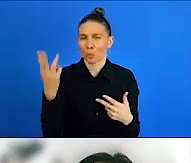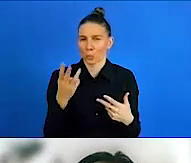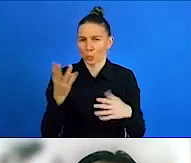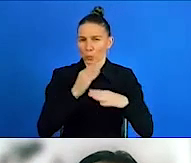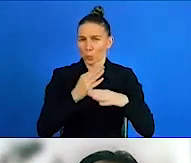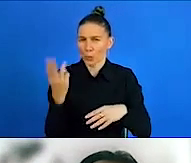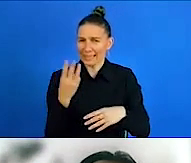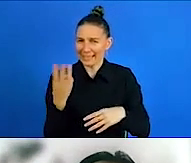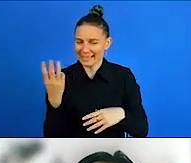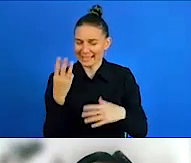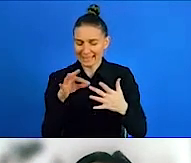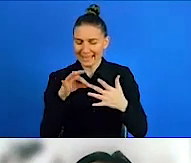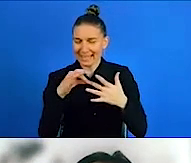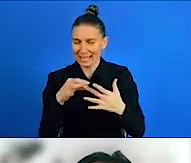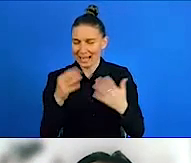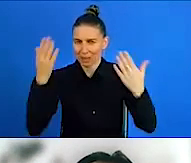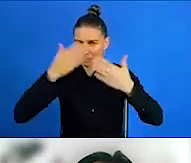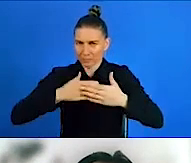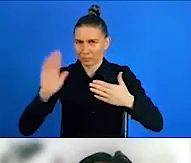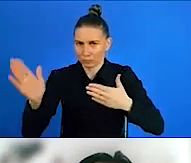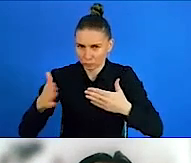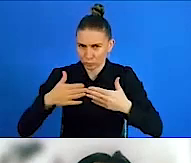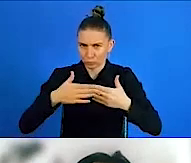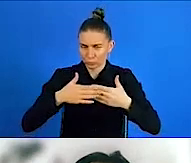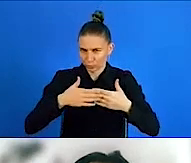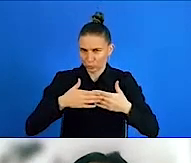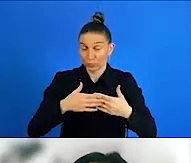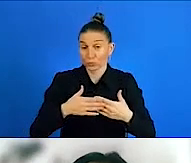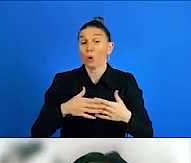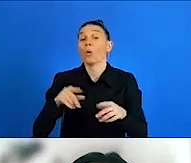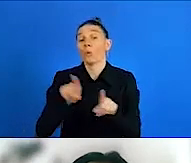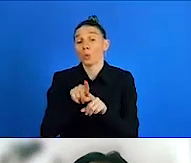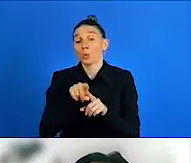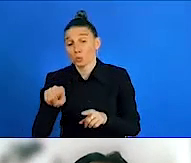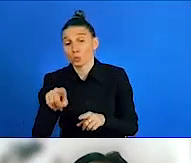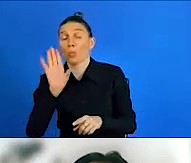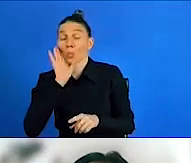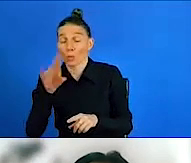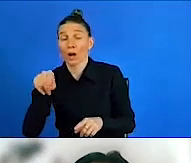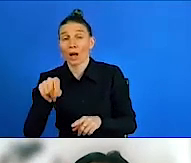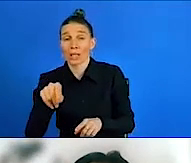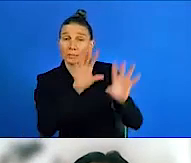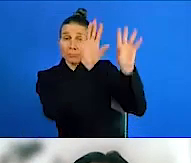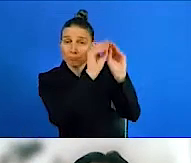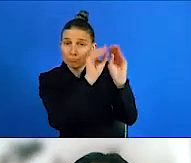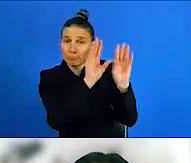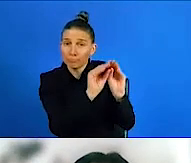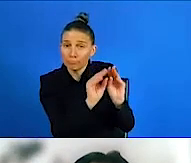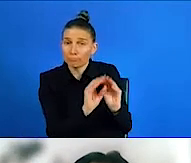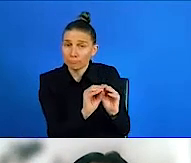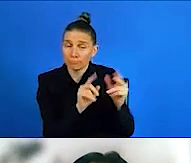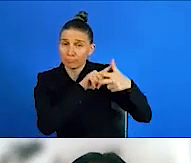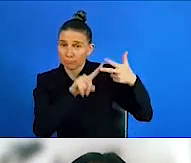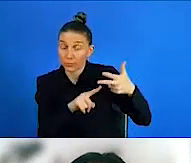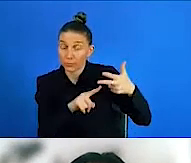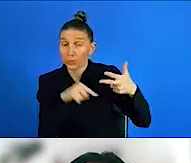and we hope to summarize each of these sessions during the closing. So a summary of today's